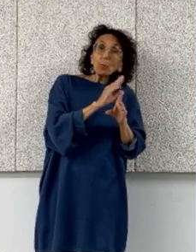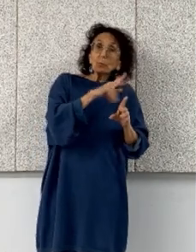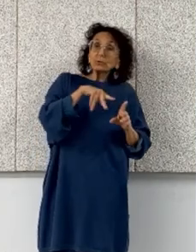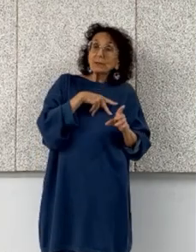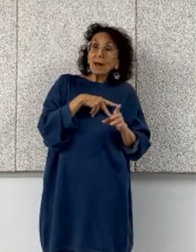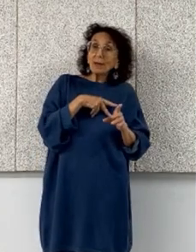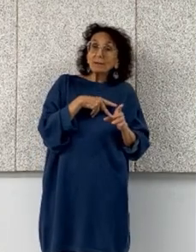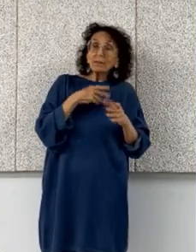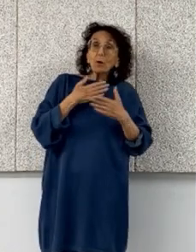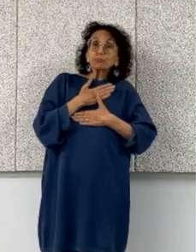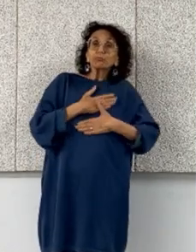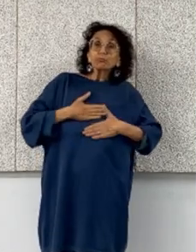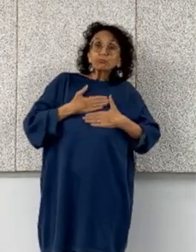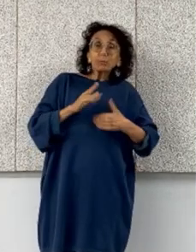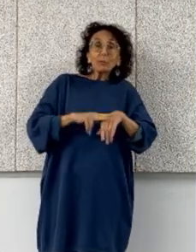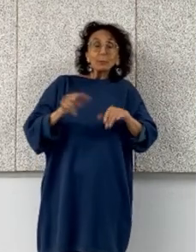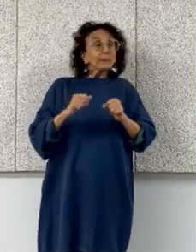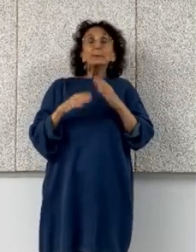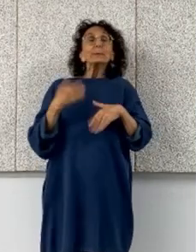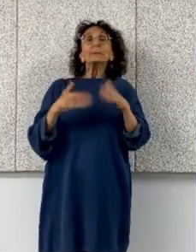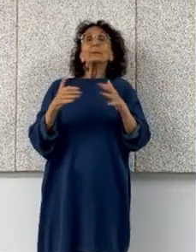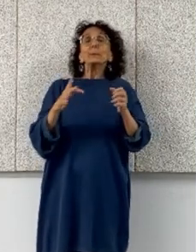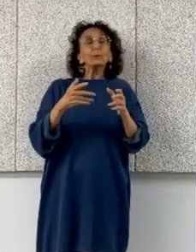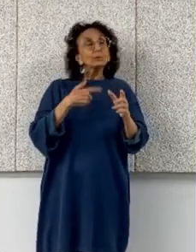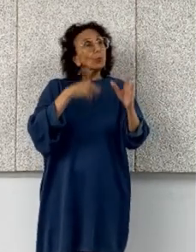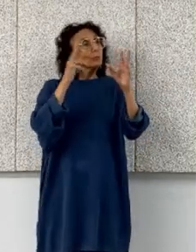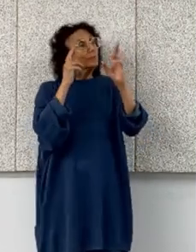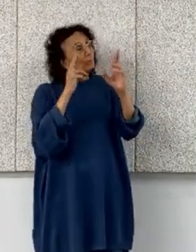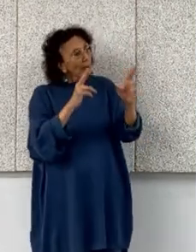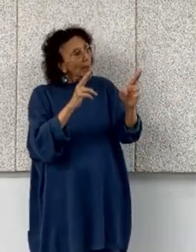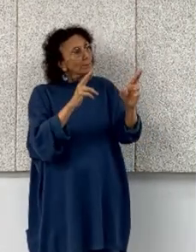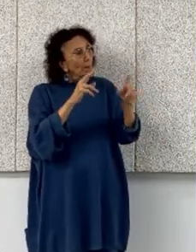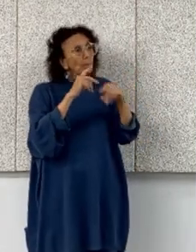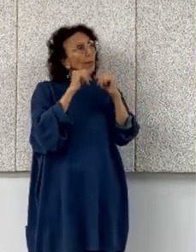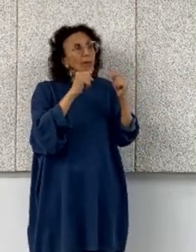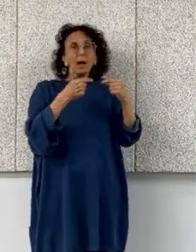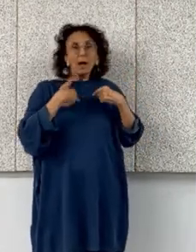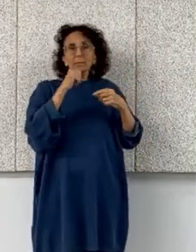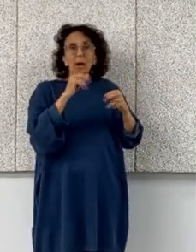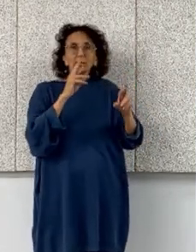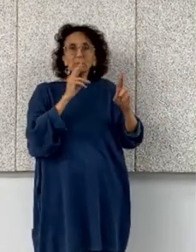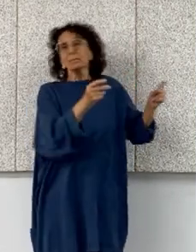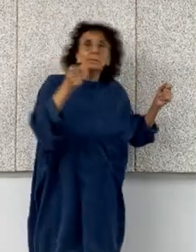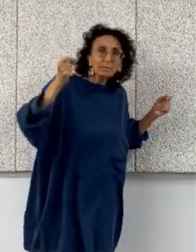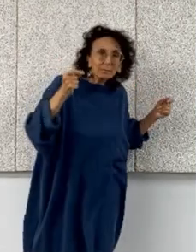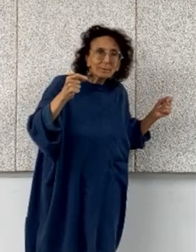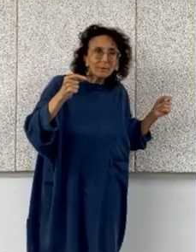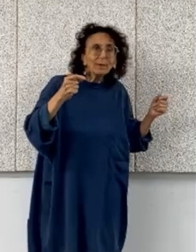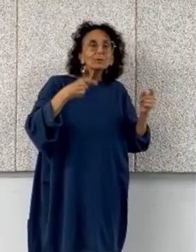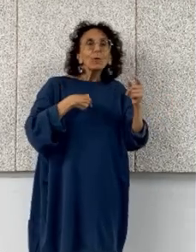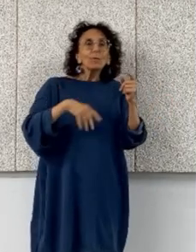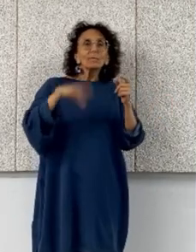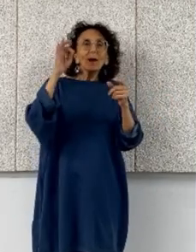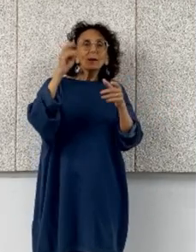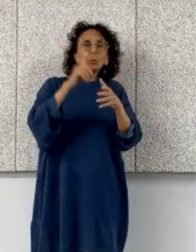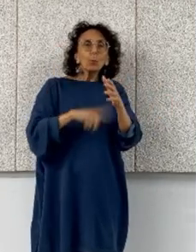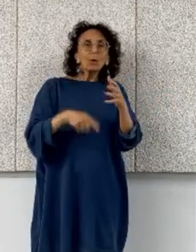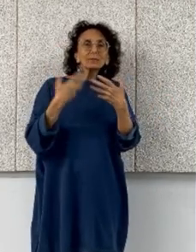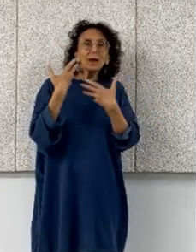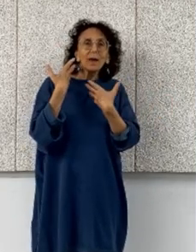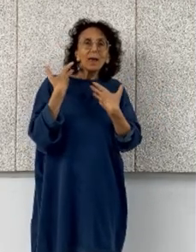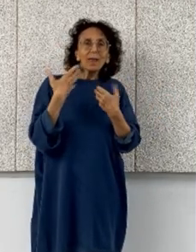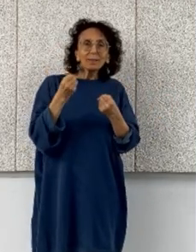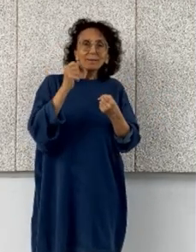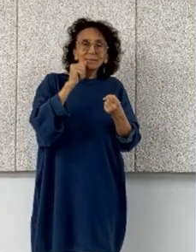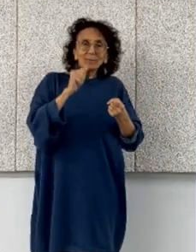So you want to be respectful of that. So you're just trying to find what those right, healthy things are for you and for the people you